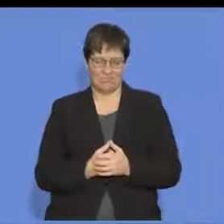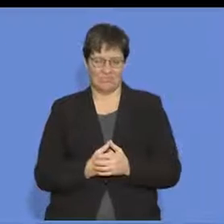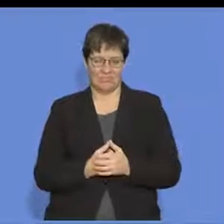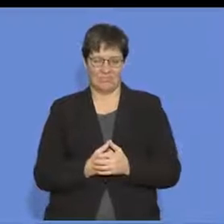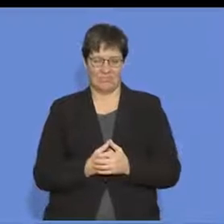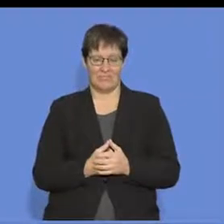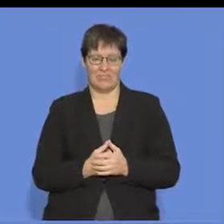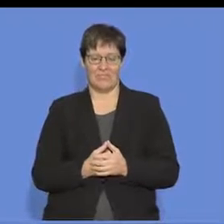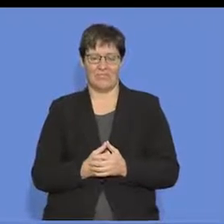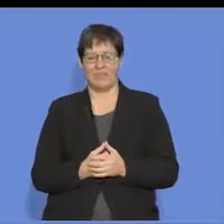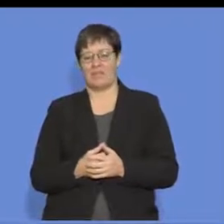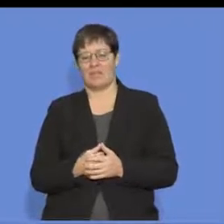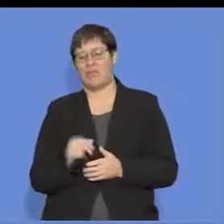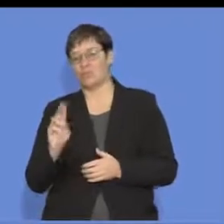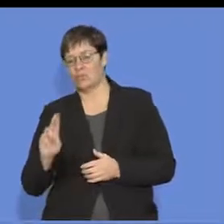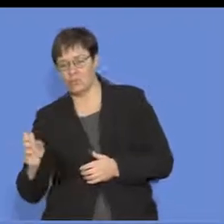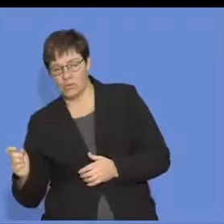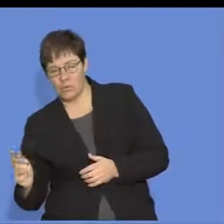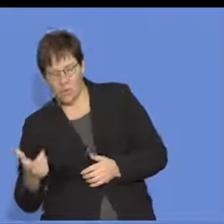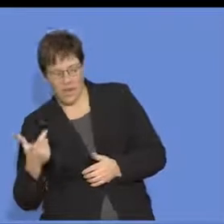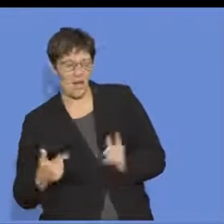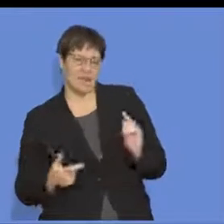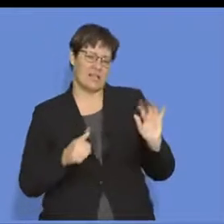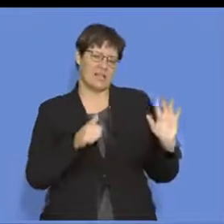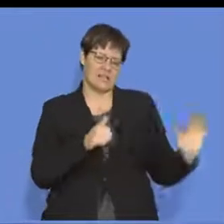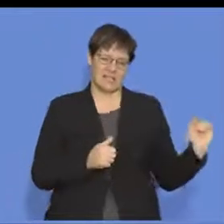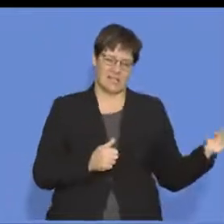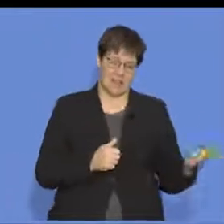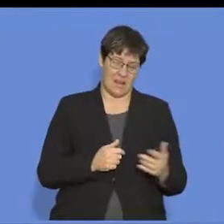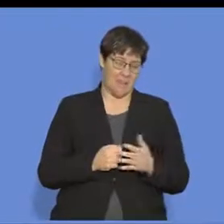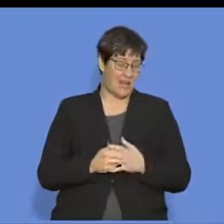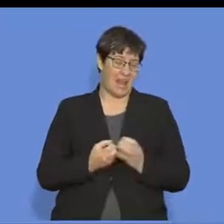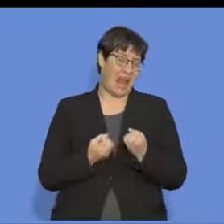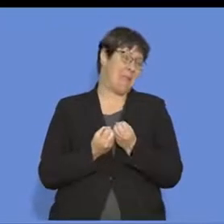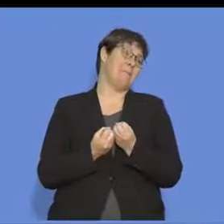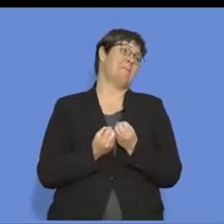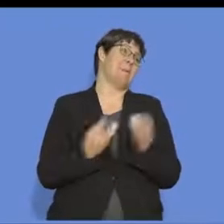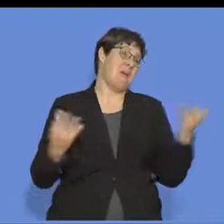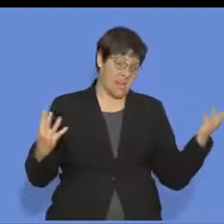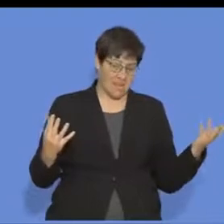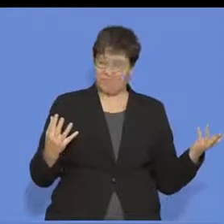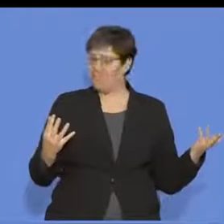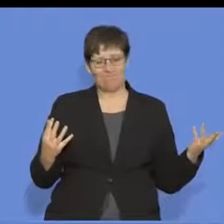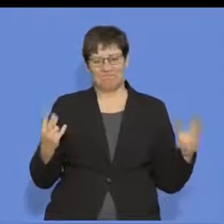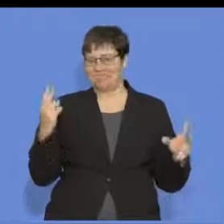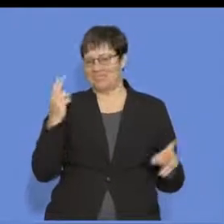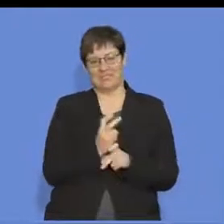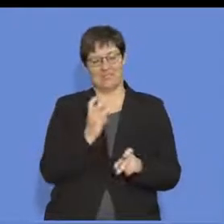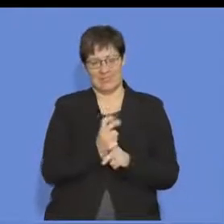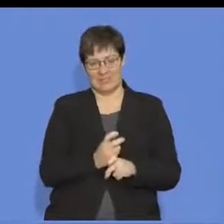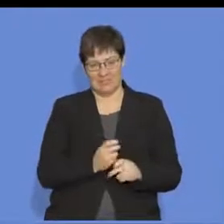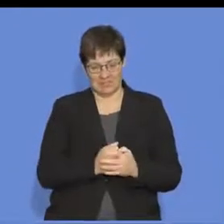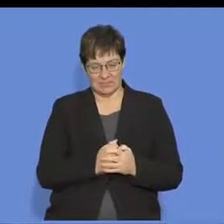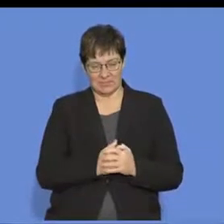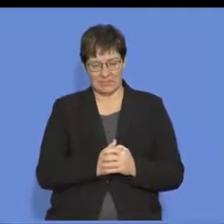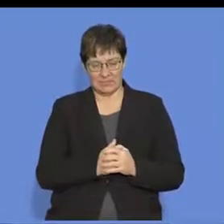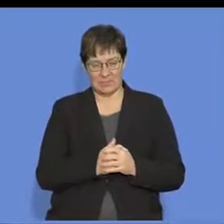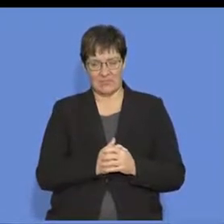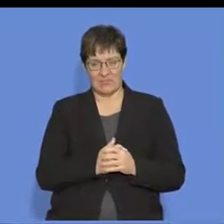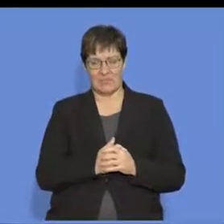2 possible outcomes for a coin and 6 for a die. That was okay, but for a large one, it's quite difficult. Okay.